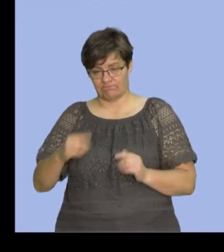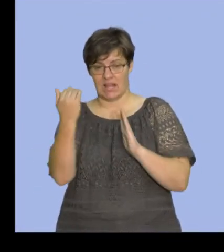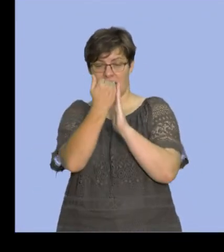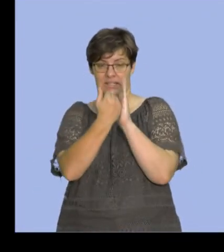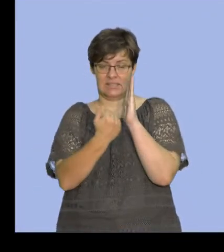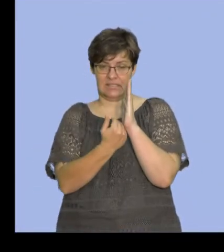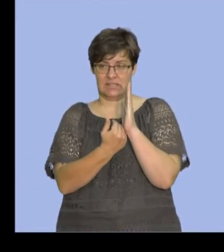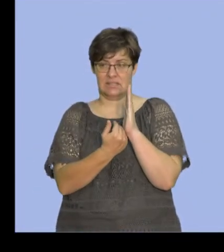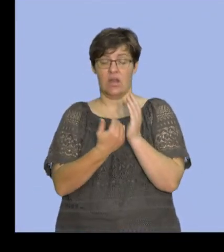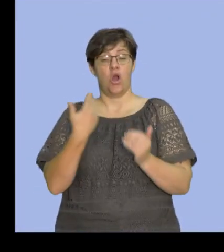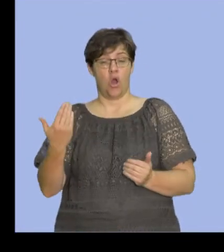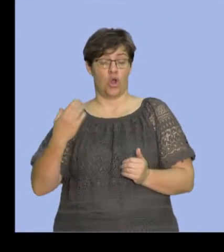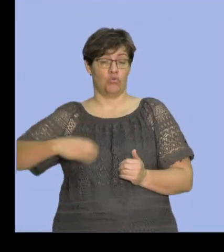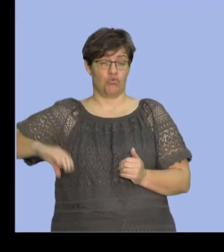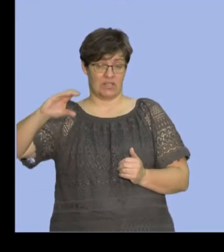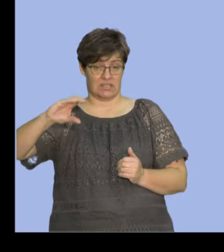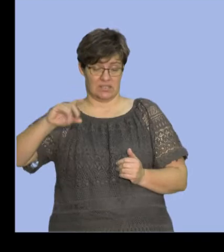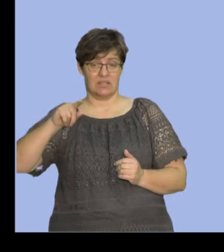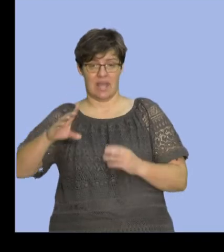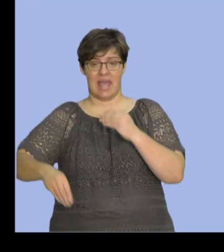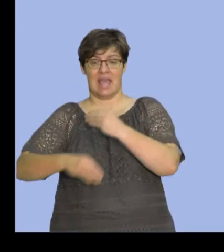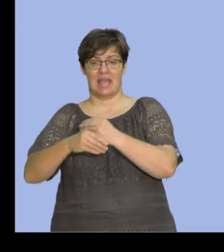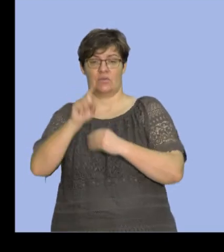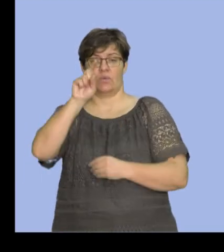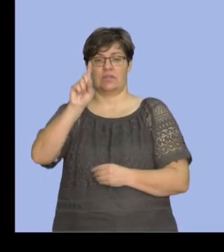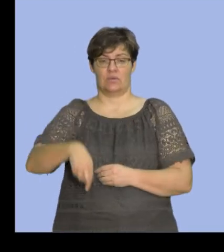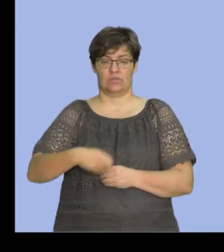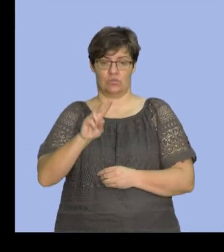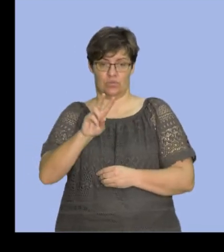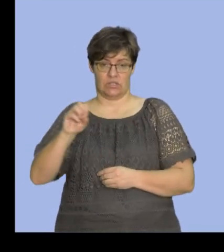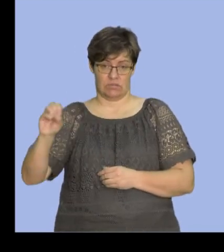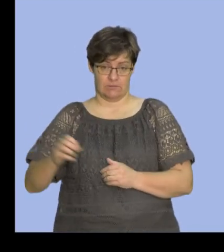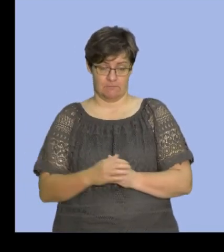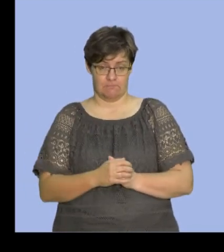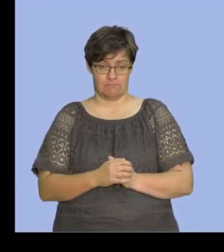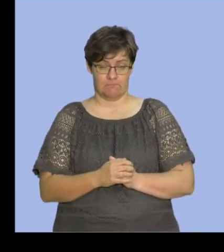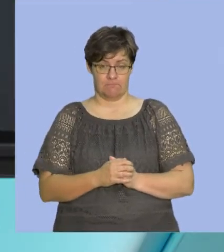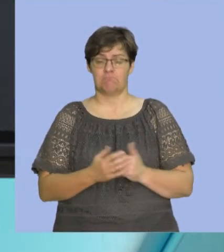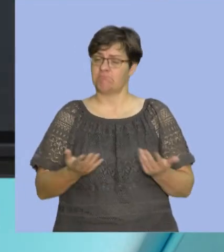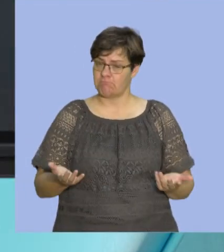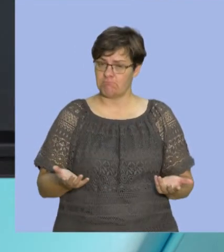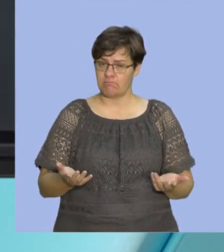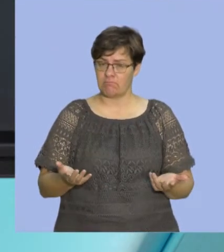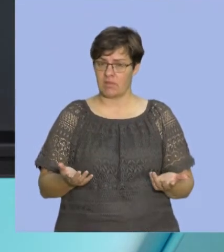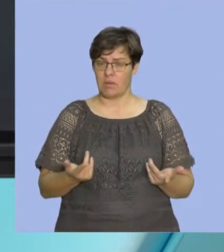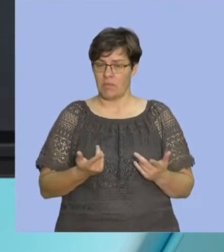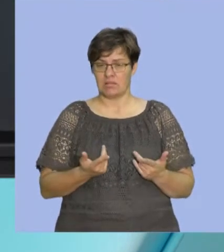list. On the credit side, I'm going to add the 1,200. Obviously, it was undercast, meaning it